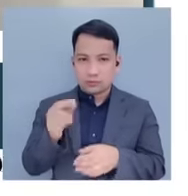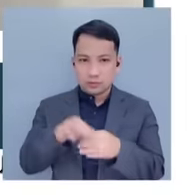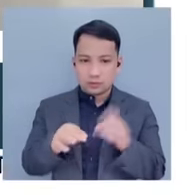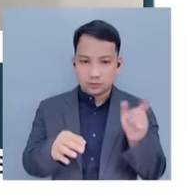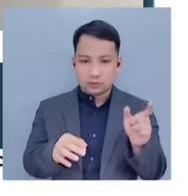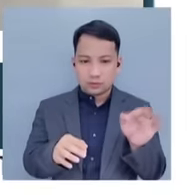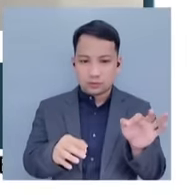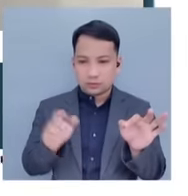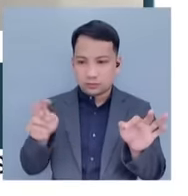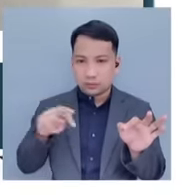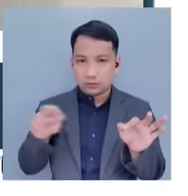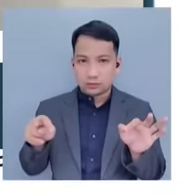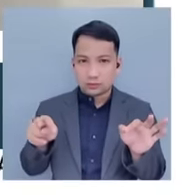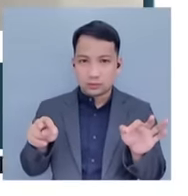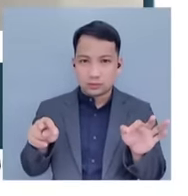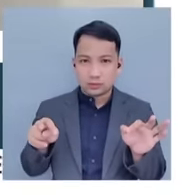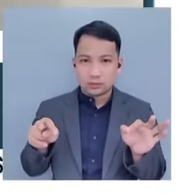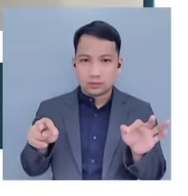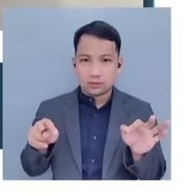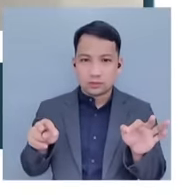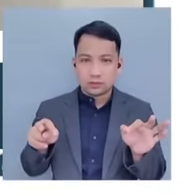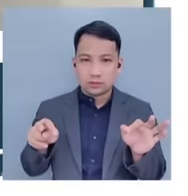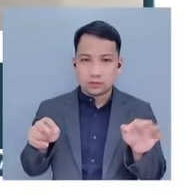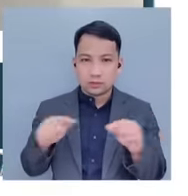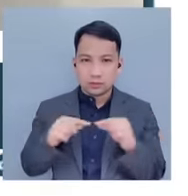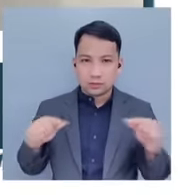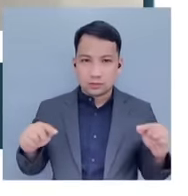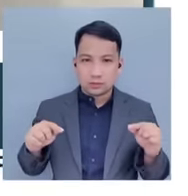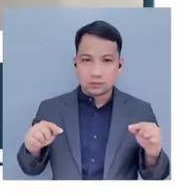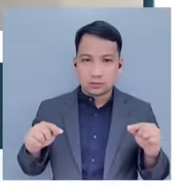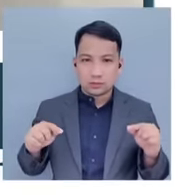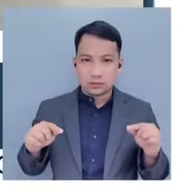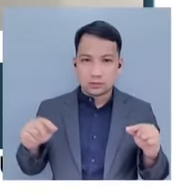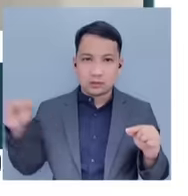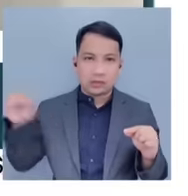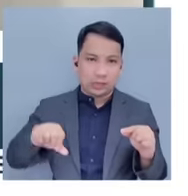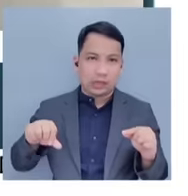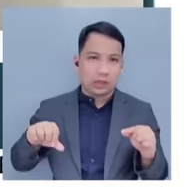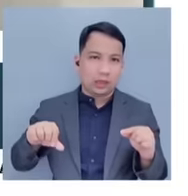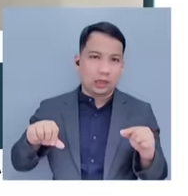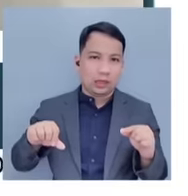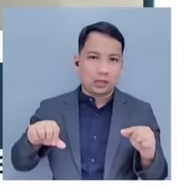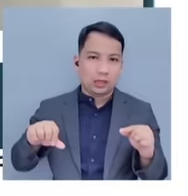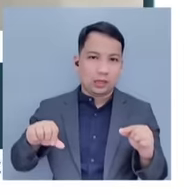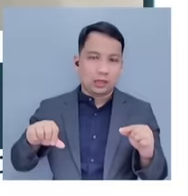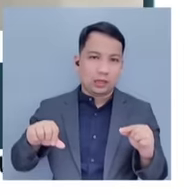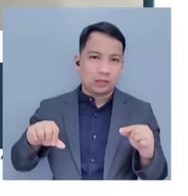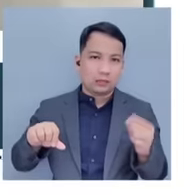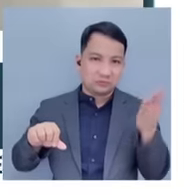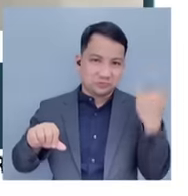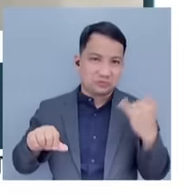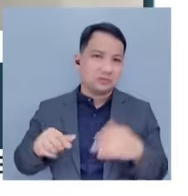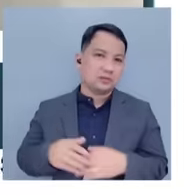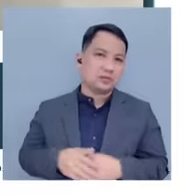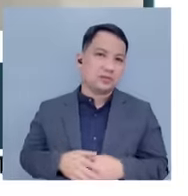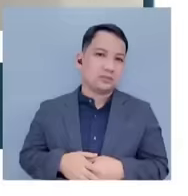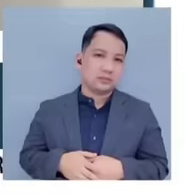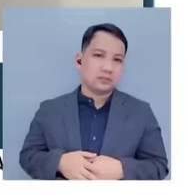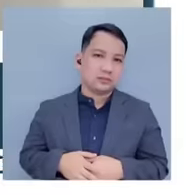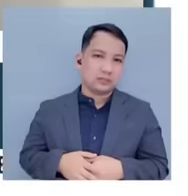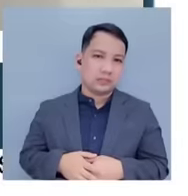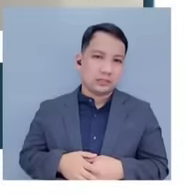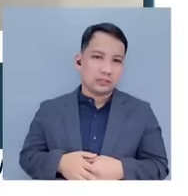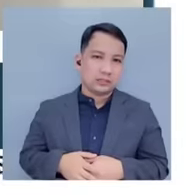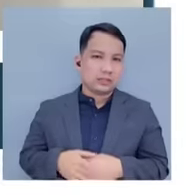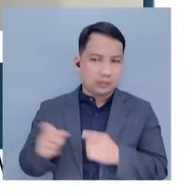2022 elections, where the opposition has practically been decimated. So they need to